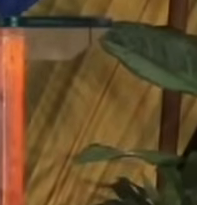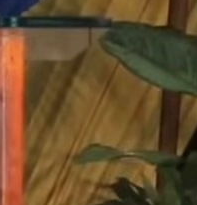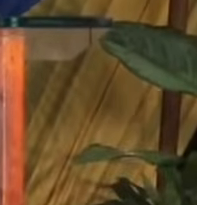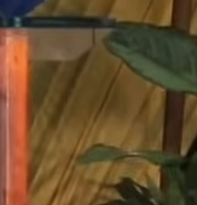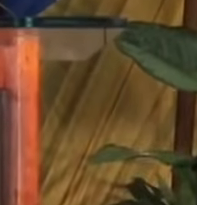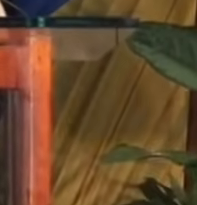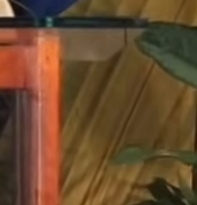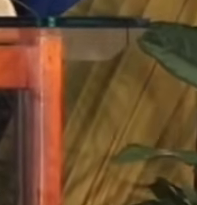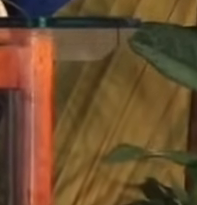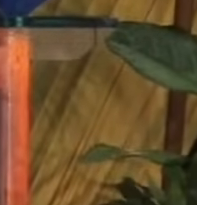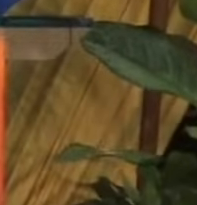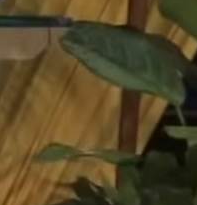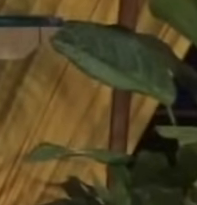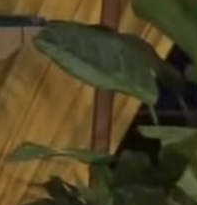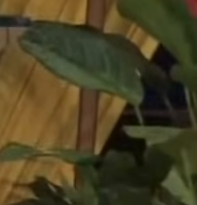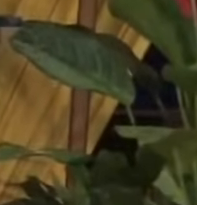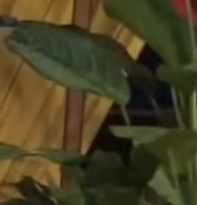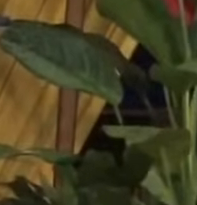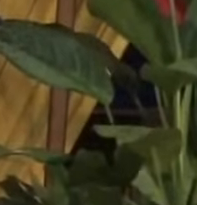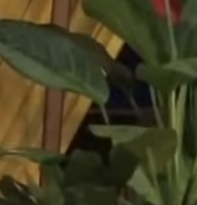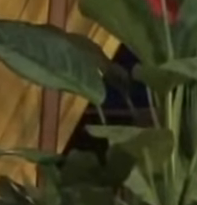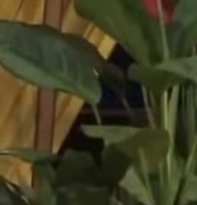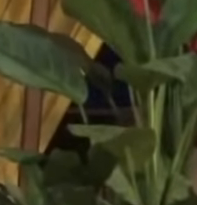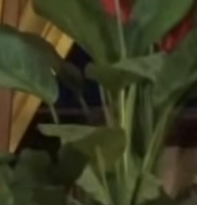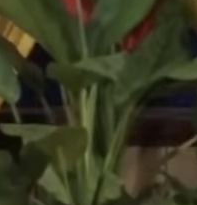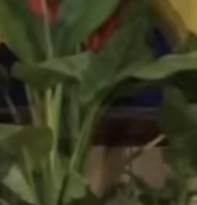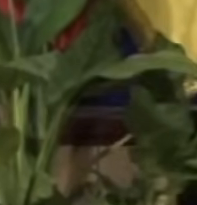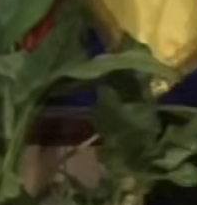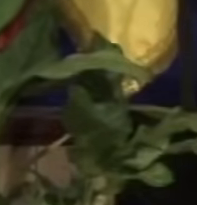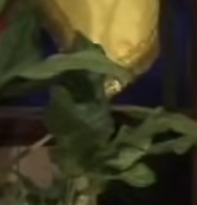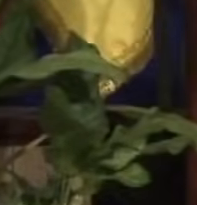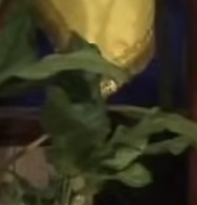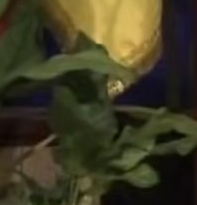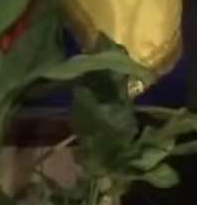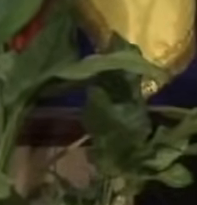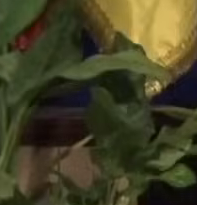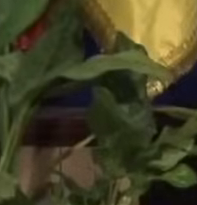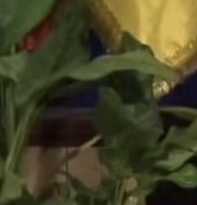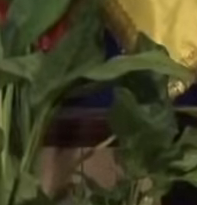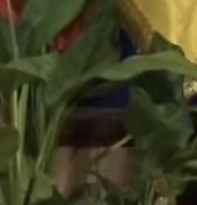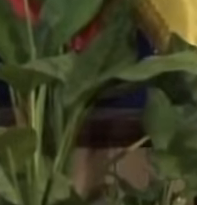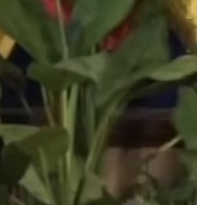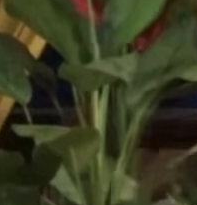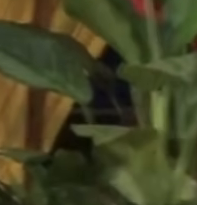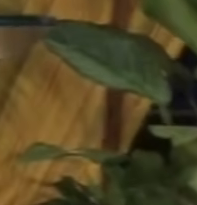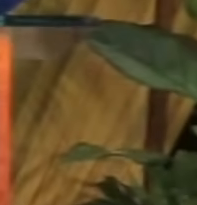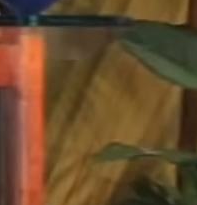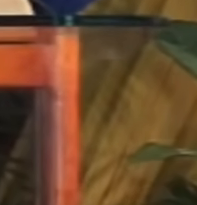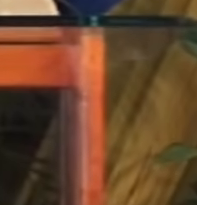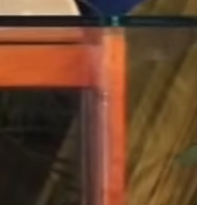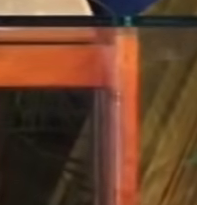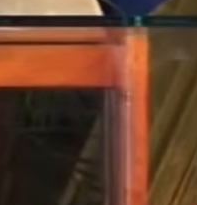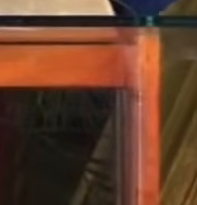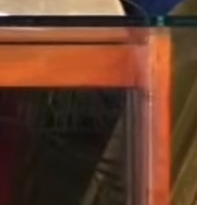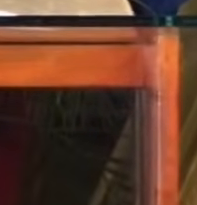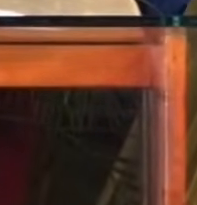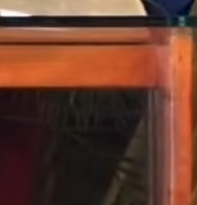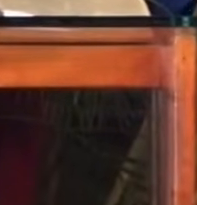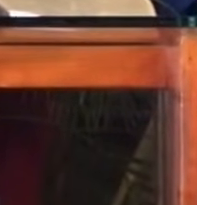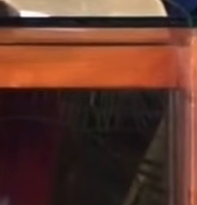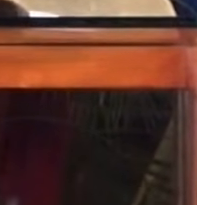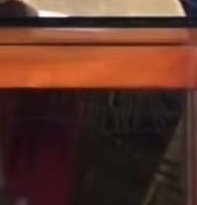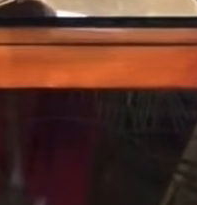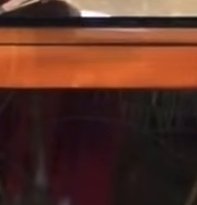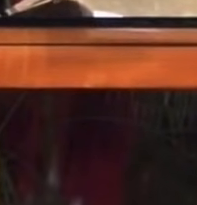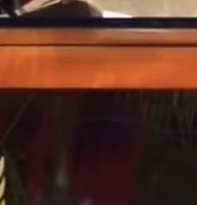In the Garden of Eden, the world may try to change it, but it's only until.